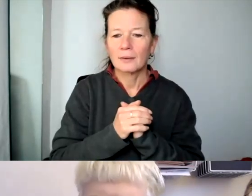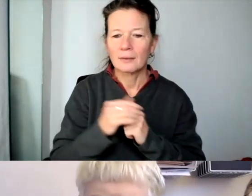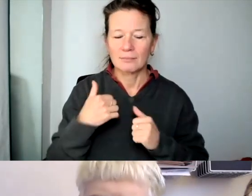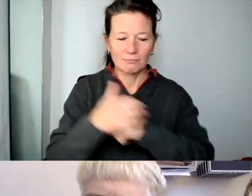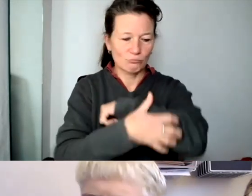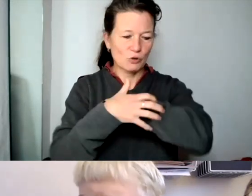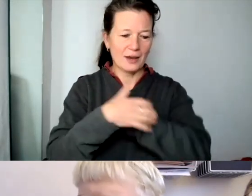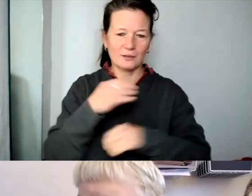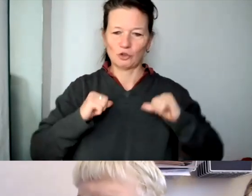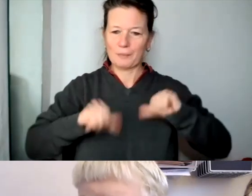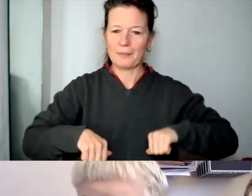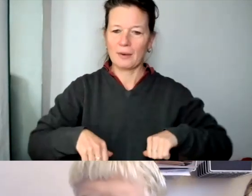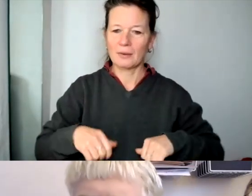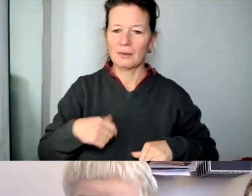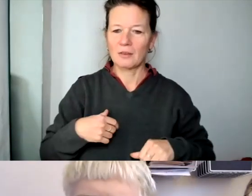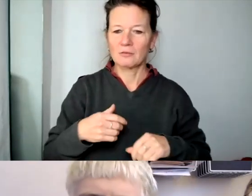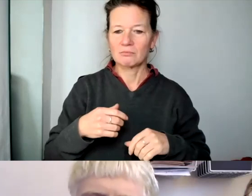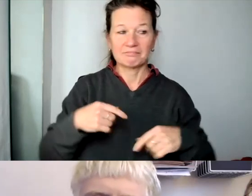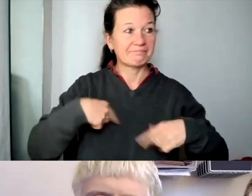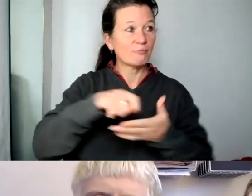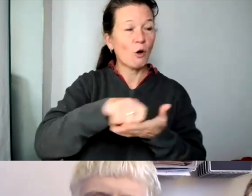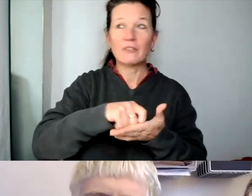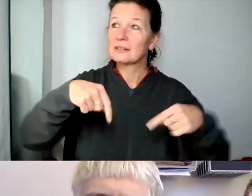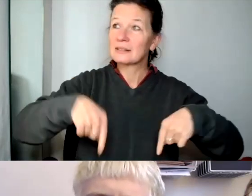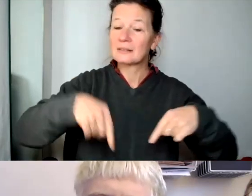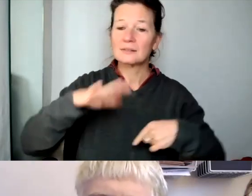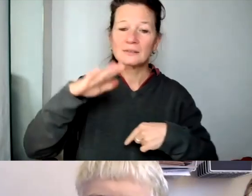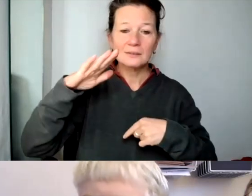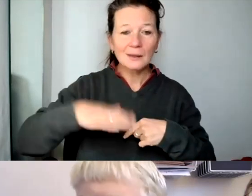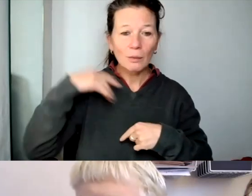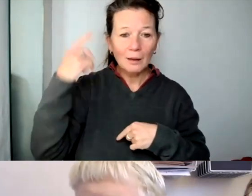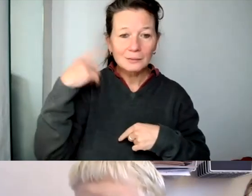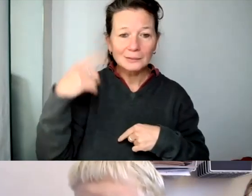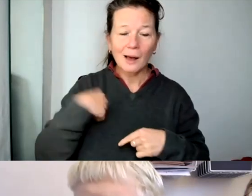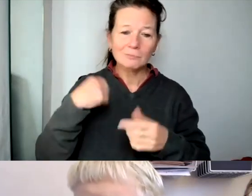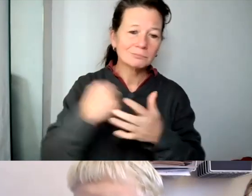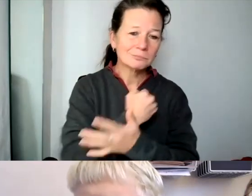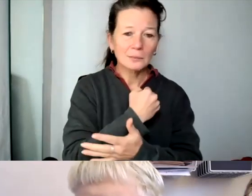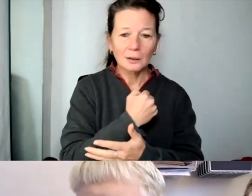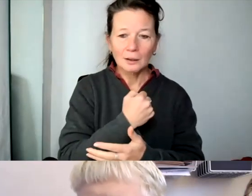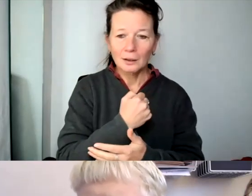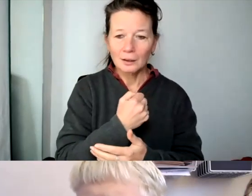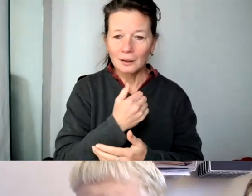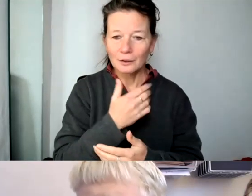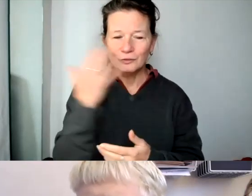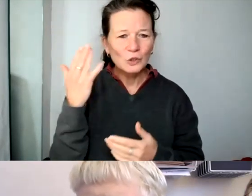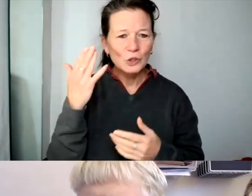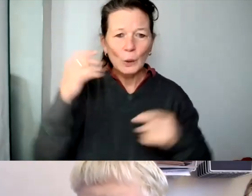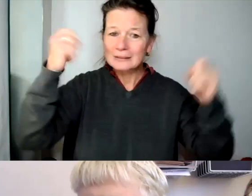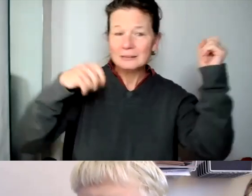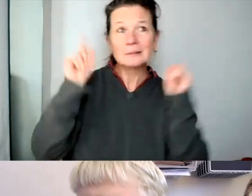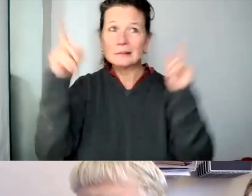jumper and I'm in my office here in South London. I unfortunately do not have a disco ball or